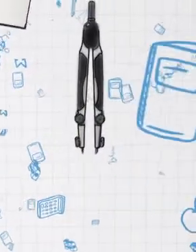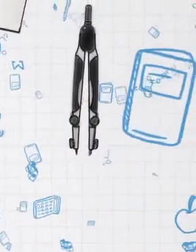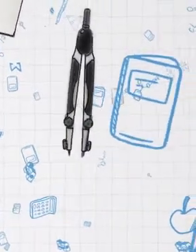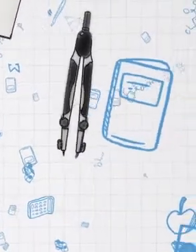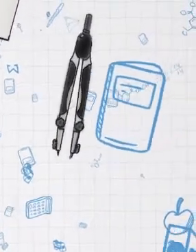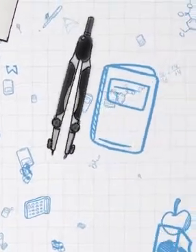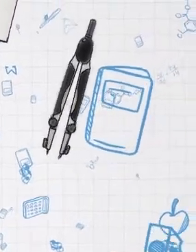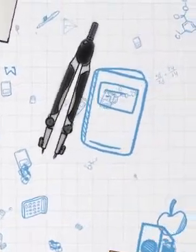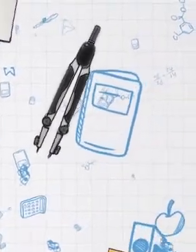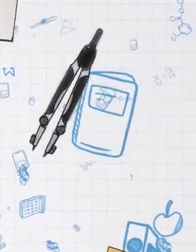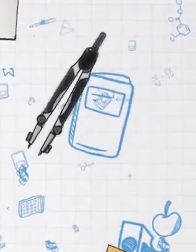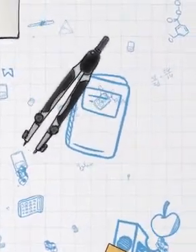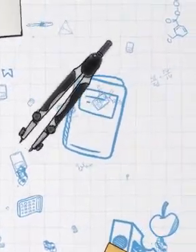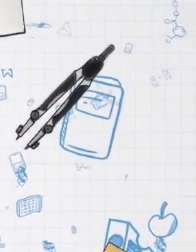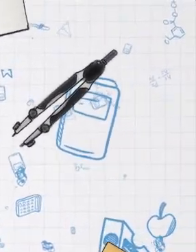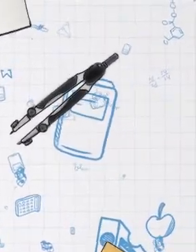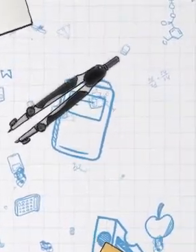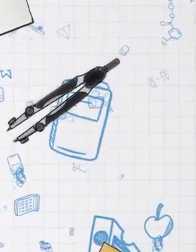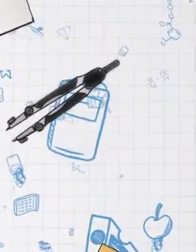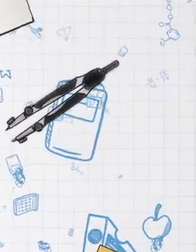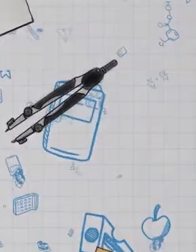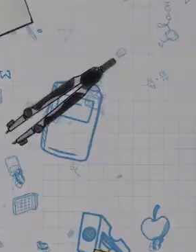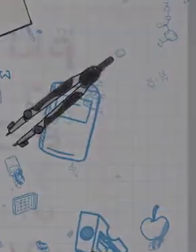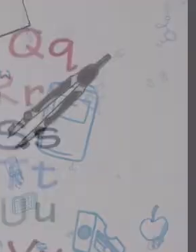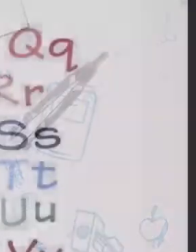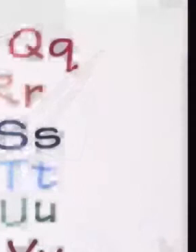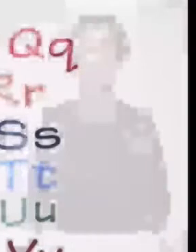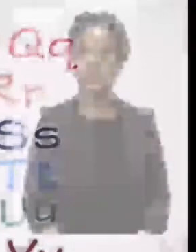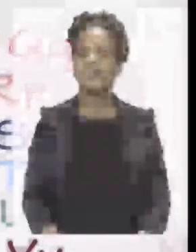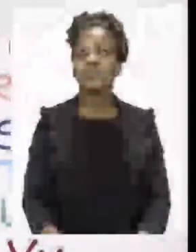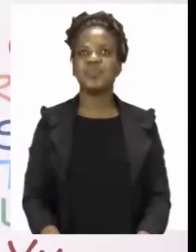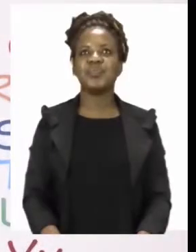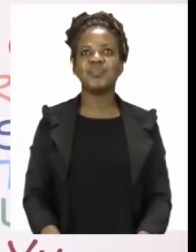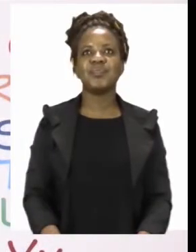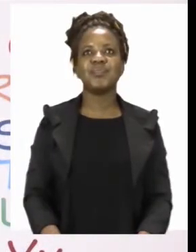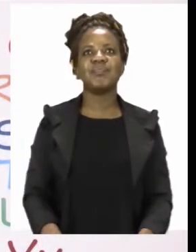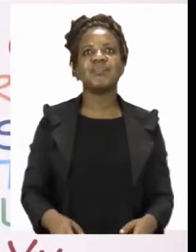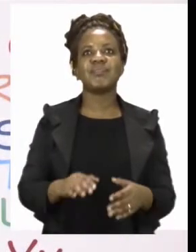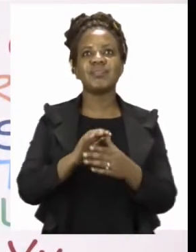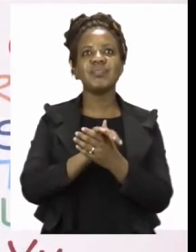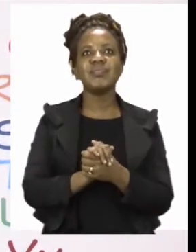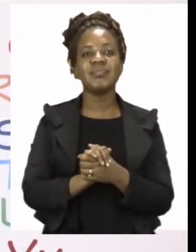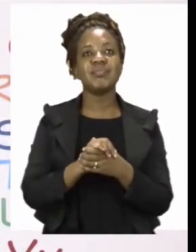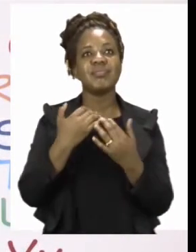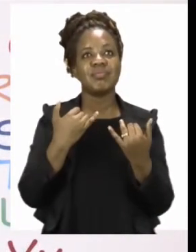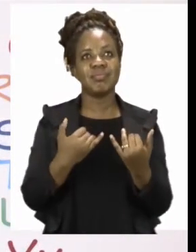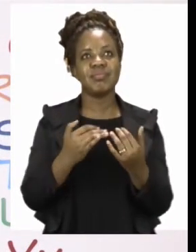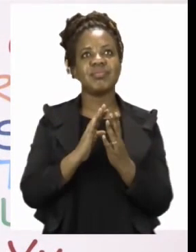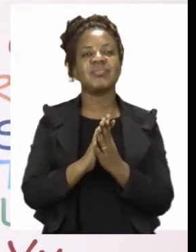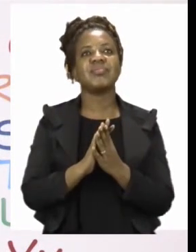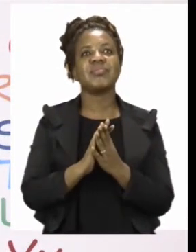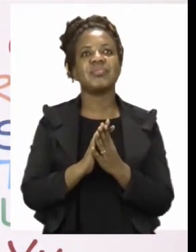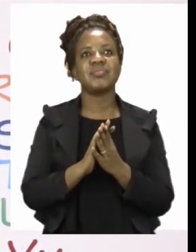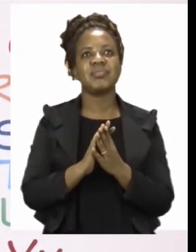3, 4 are gone. And that means our answer is 1. So our